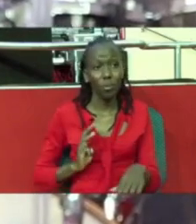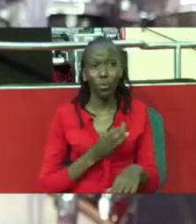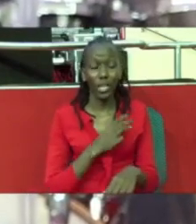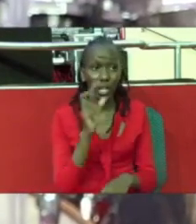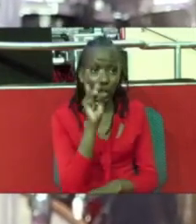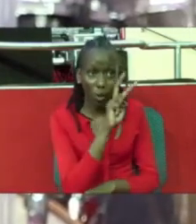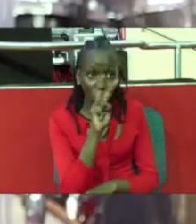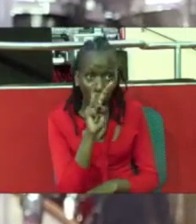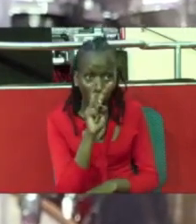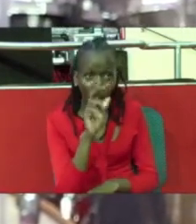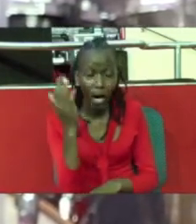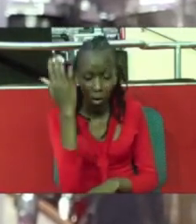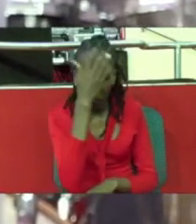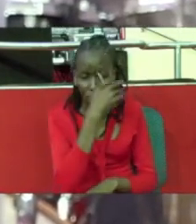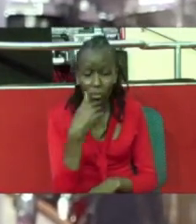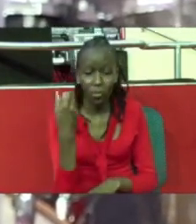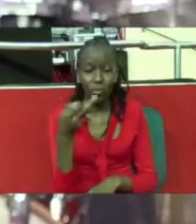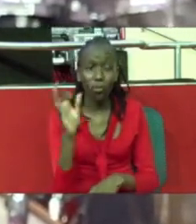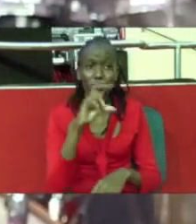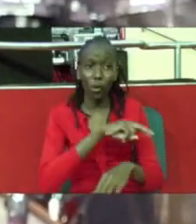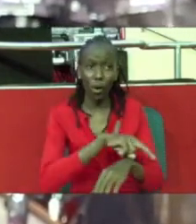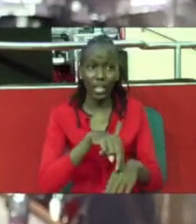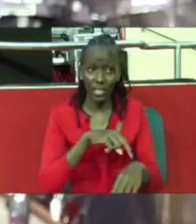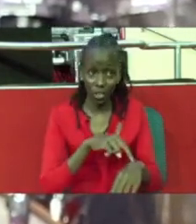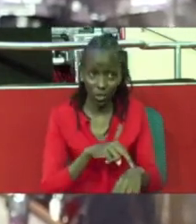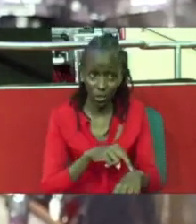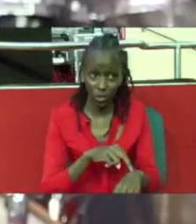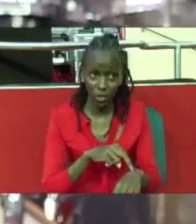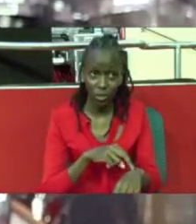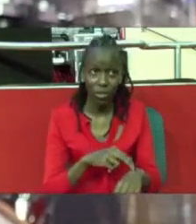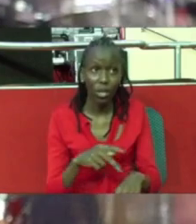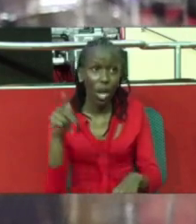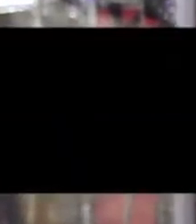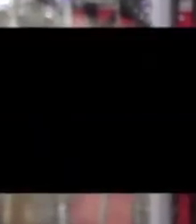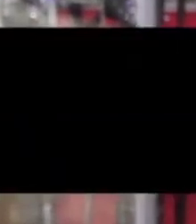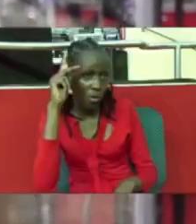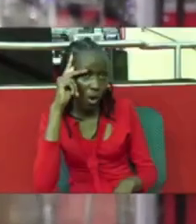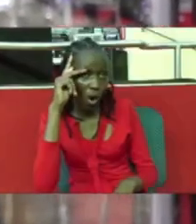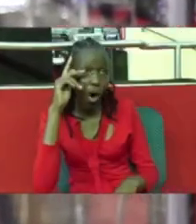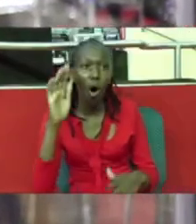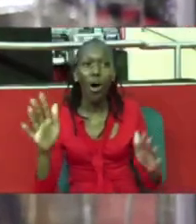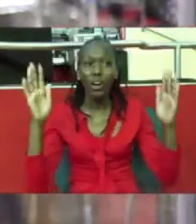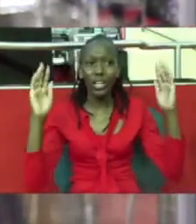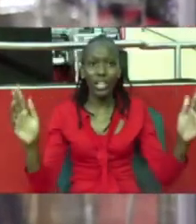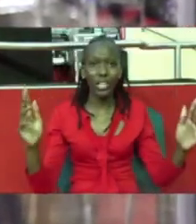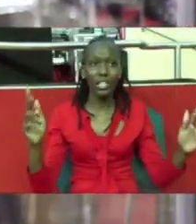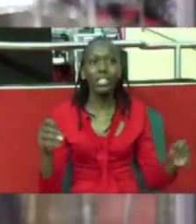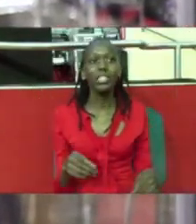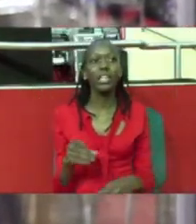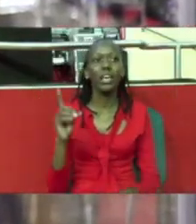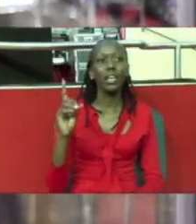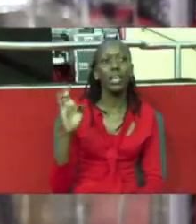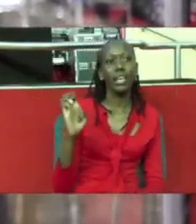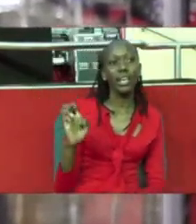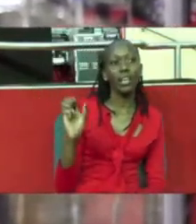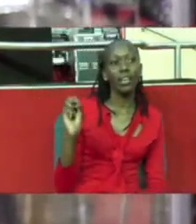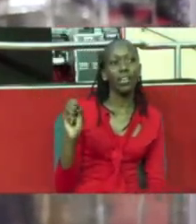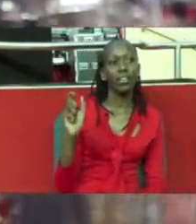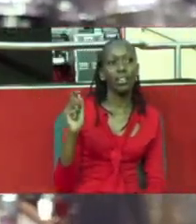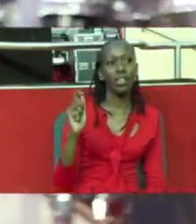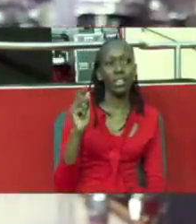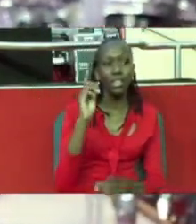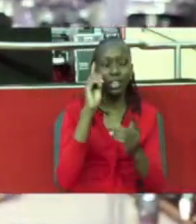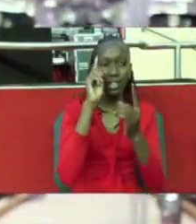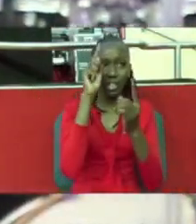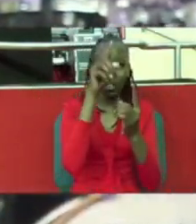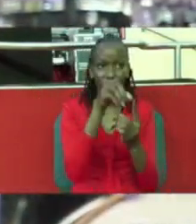our nation. Tunapotazama hali ya taifa letu. Knowing the great destiny that God has given to this land. Tukifahamu usoni